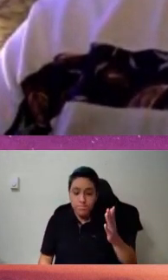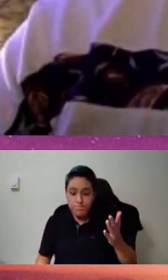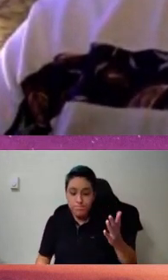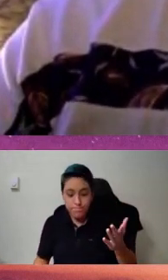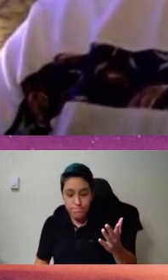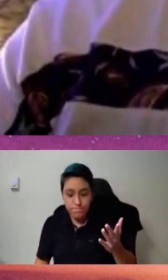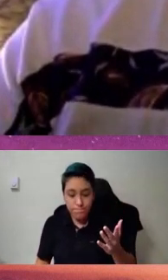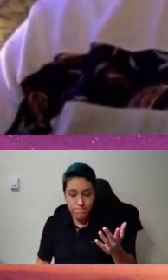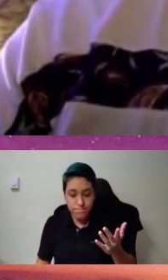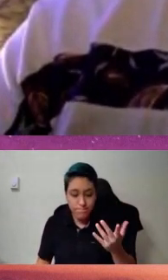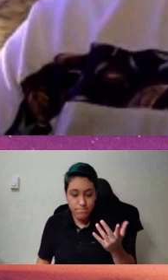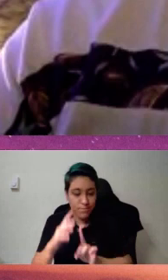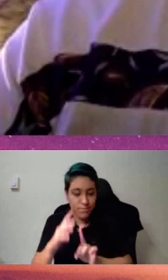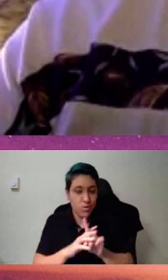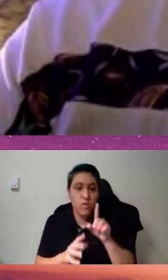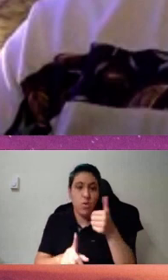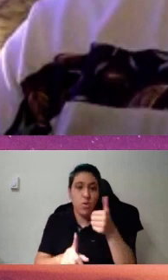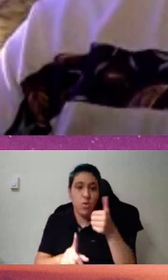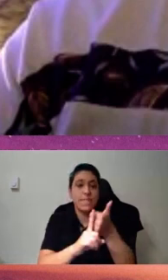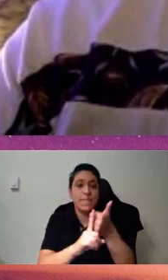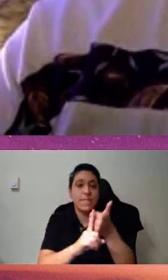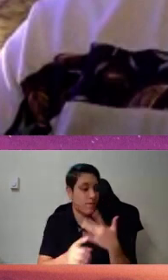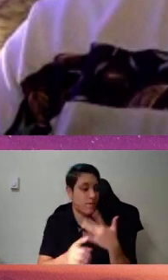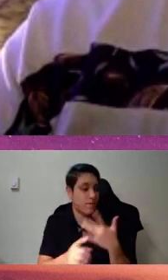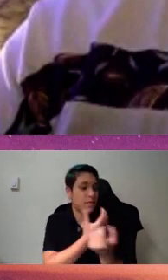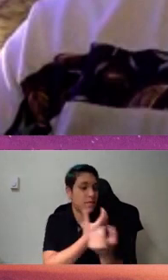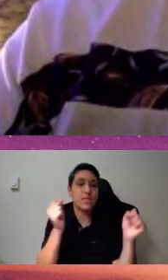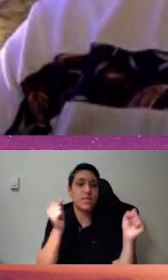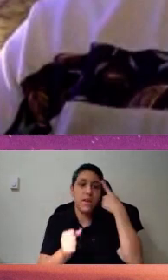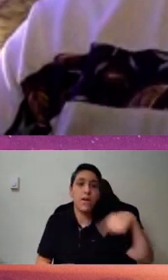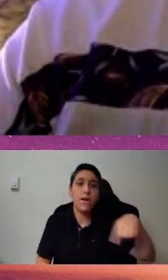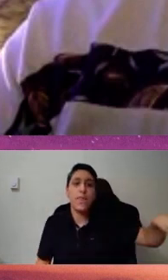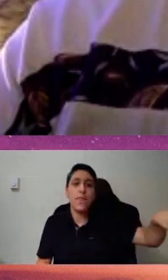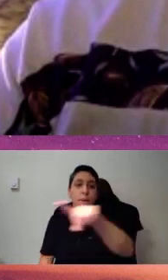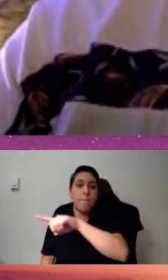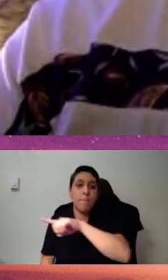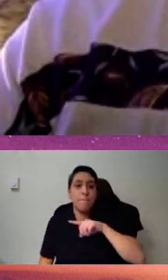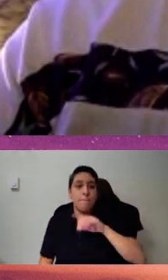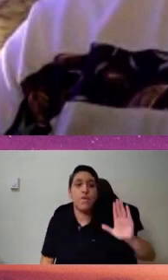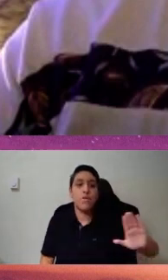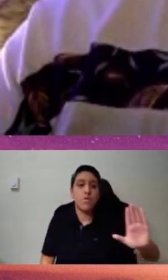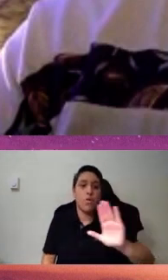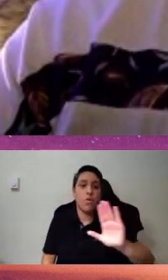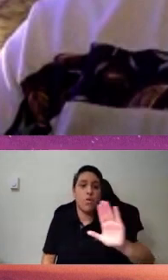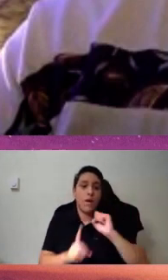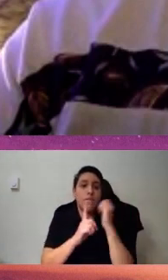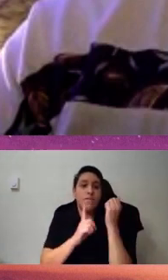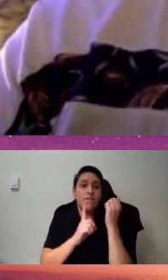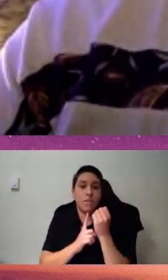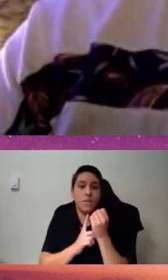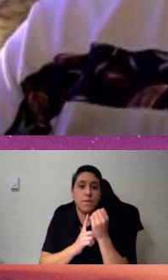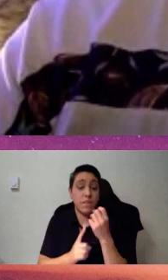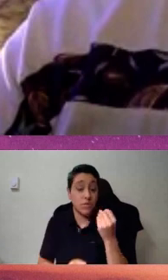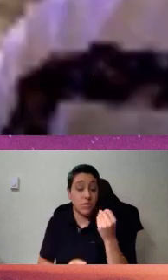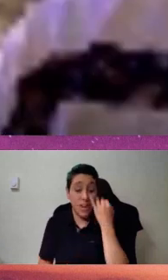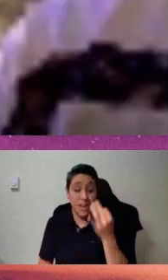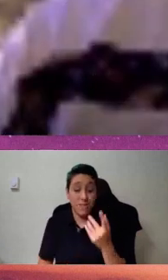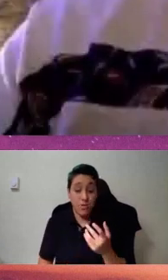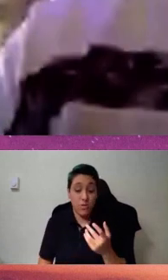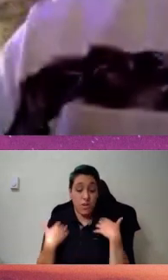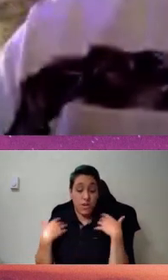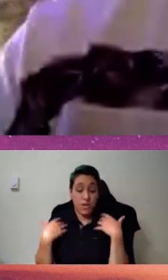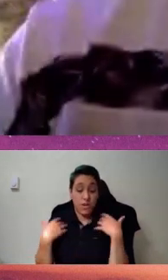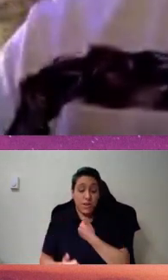healing, what we're actually doing is we're telling people around us and ecosystems and all